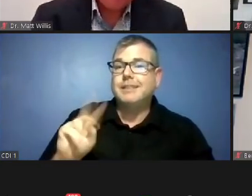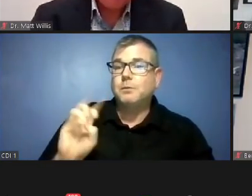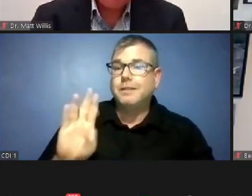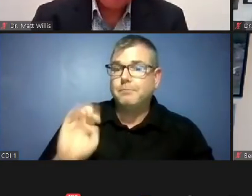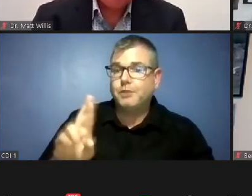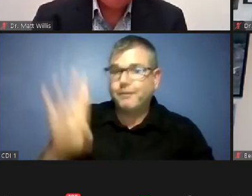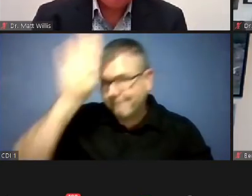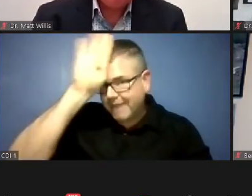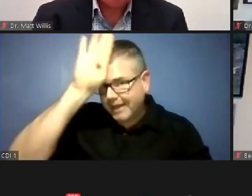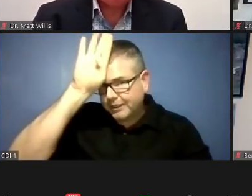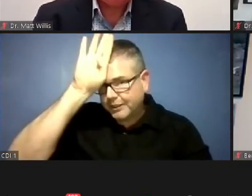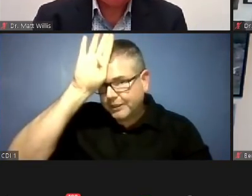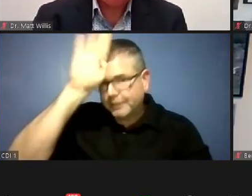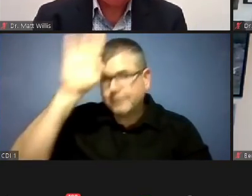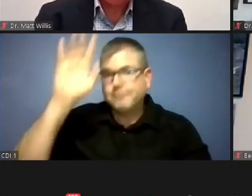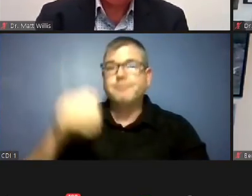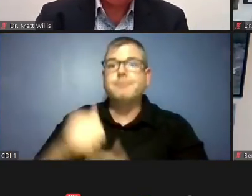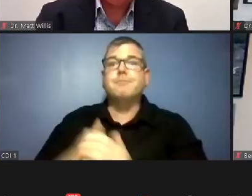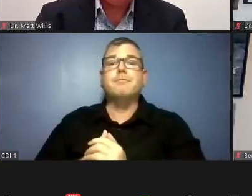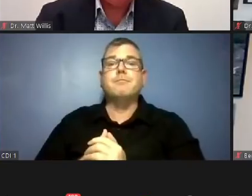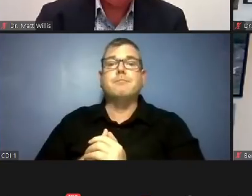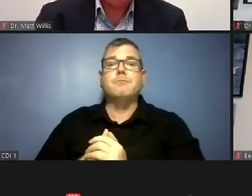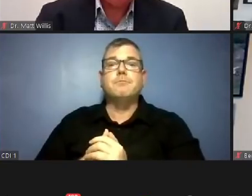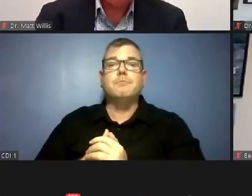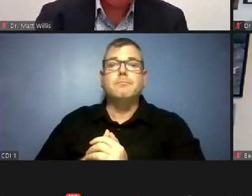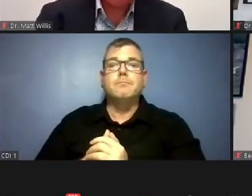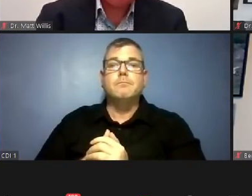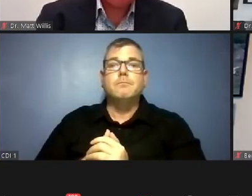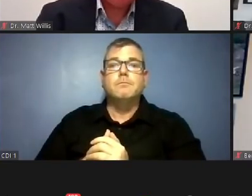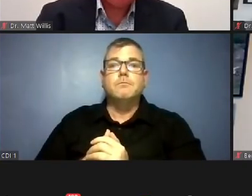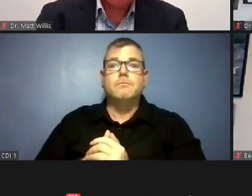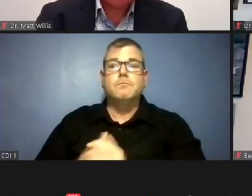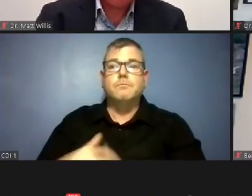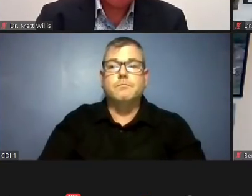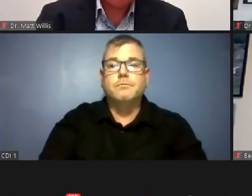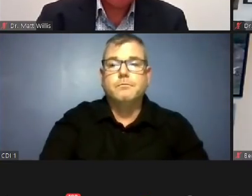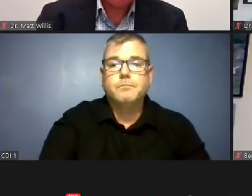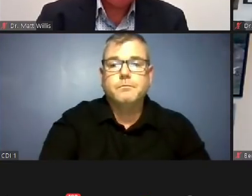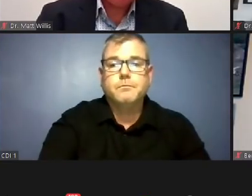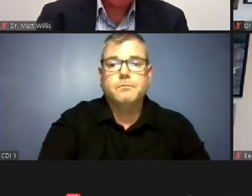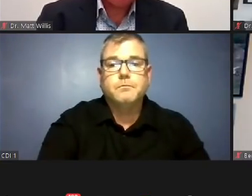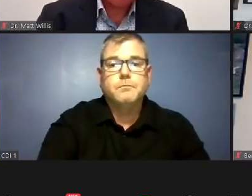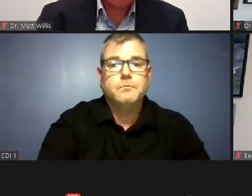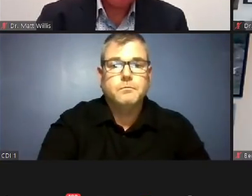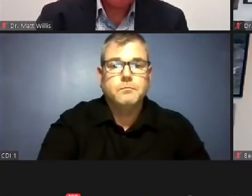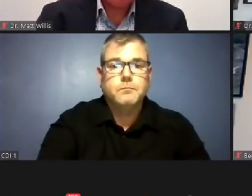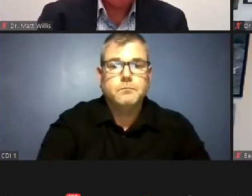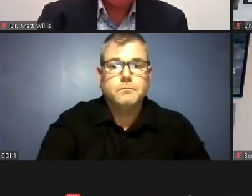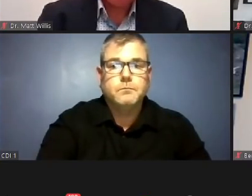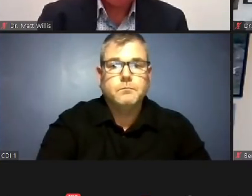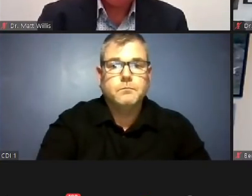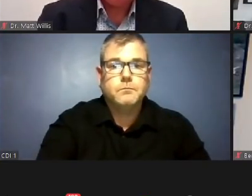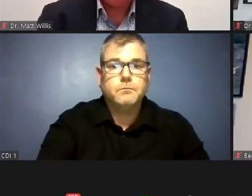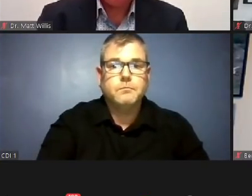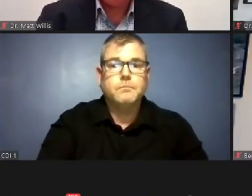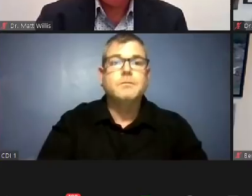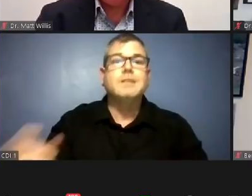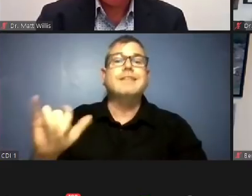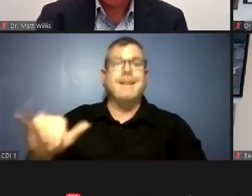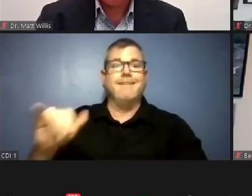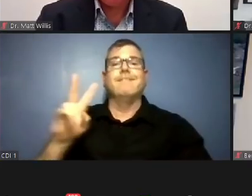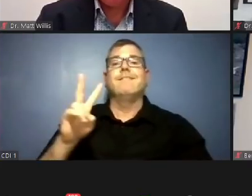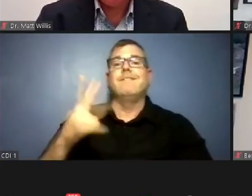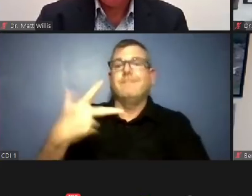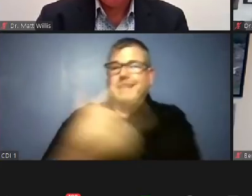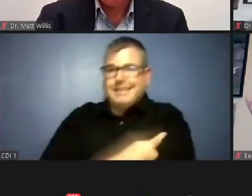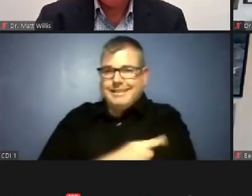a Deputy Public Health Officer and Branch Chief of Vaccine in our Emergency Operations Center, Benita McLaren, Director of Health and Human